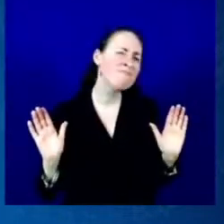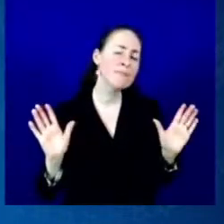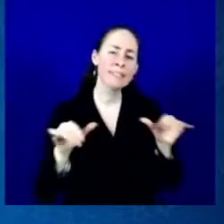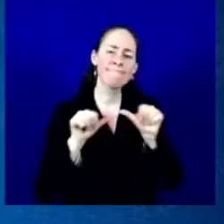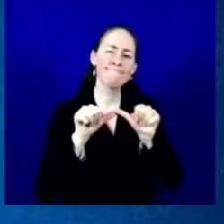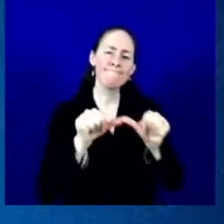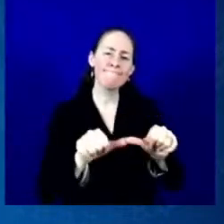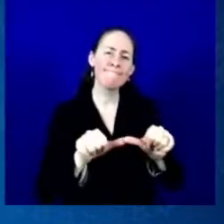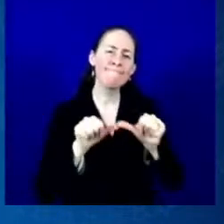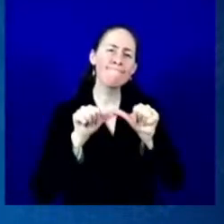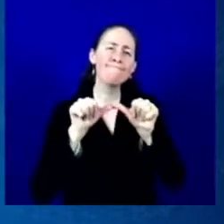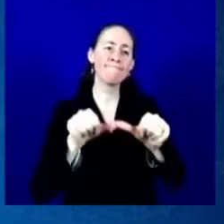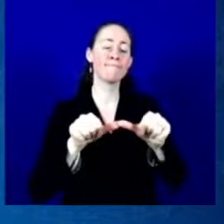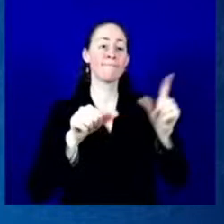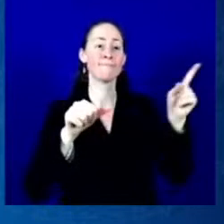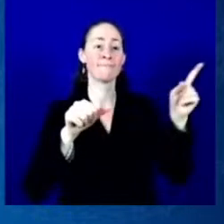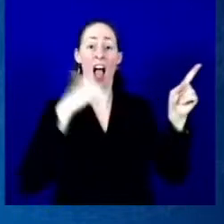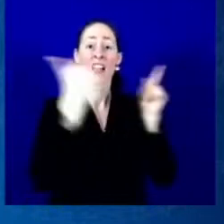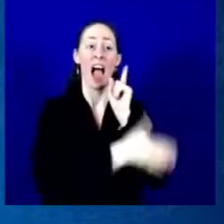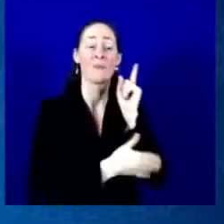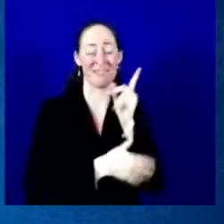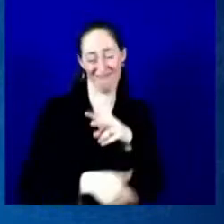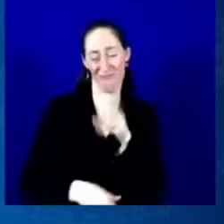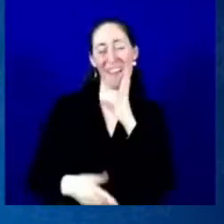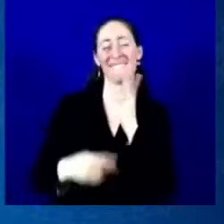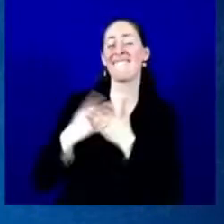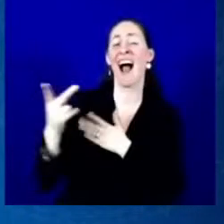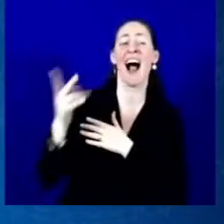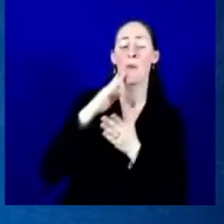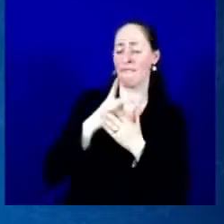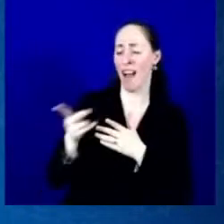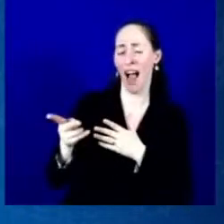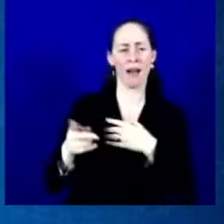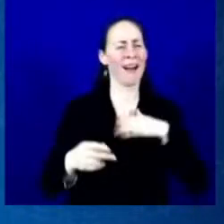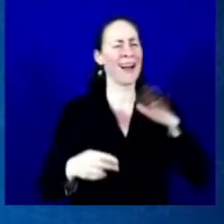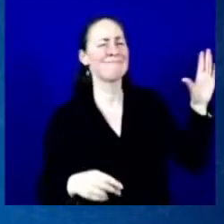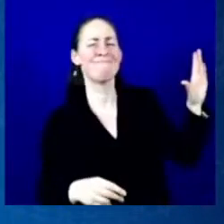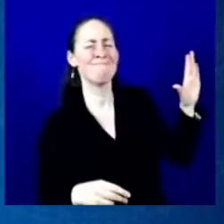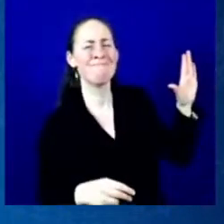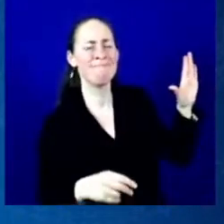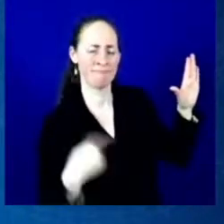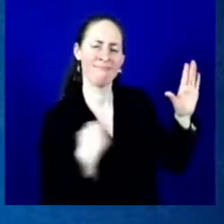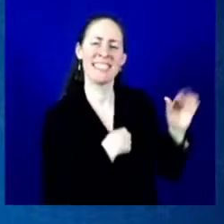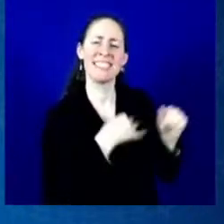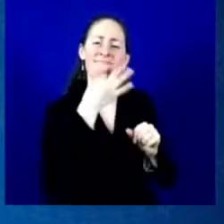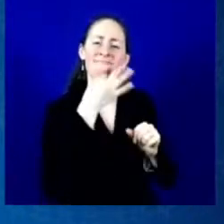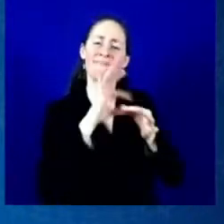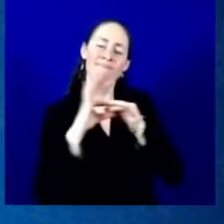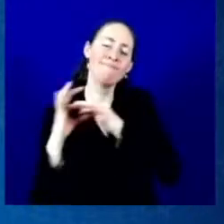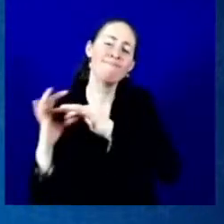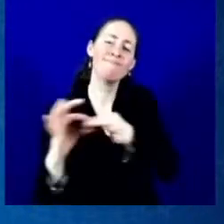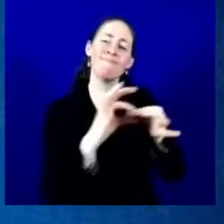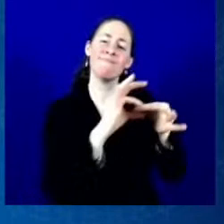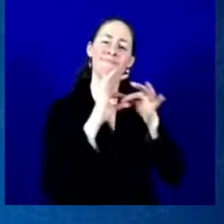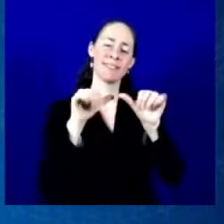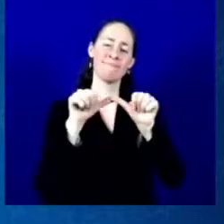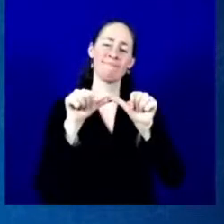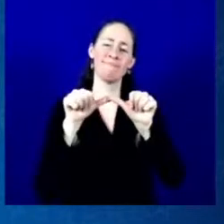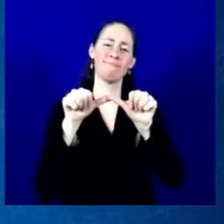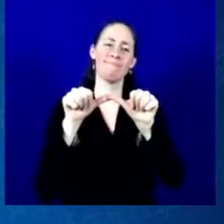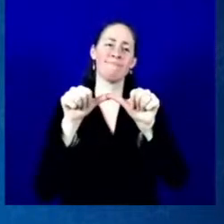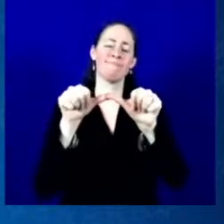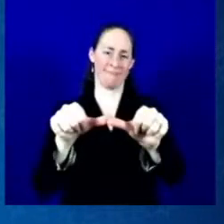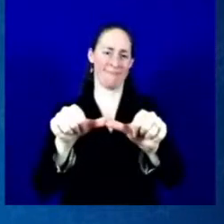apart and fail, we came together, we united. With light and hope, we summoned a new